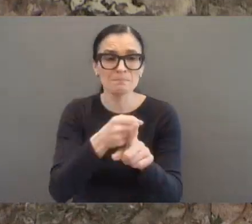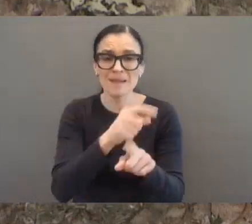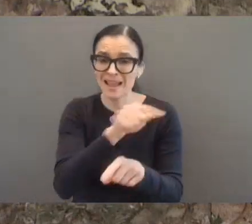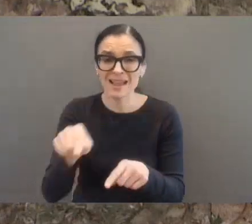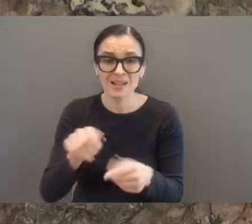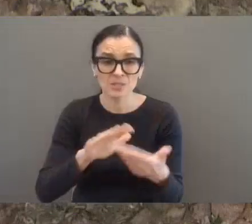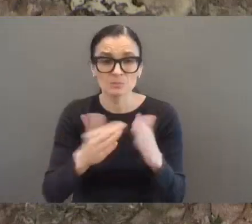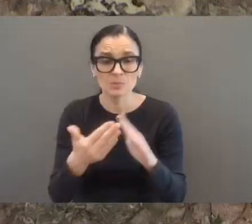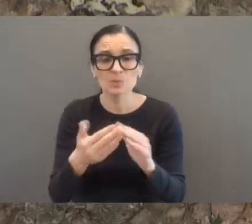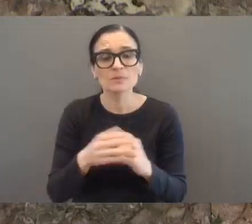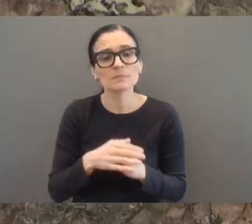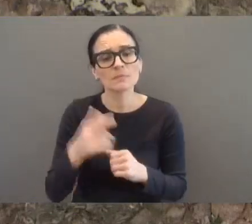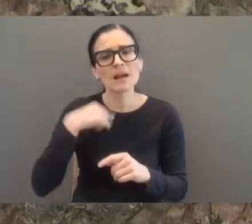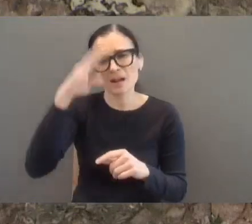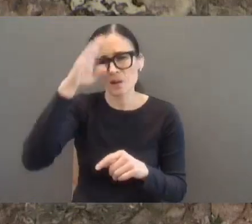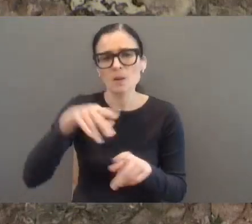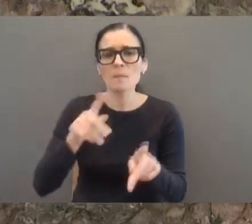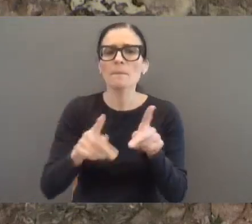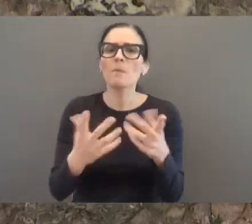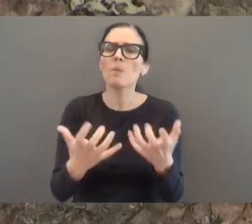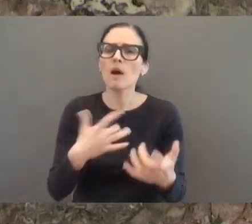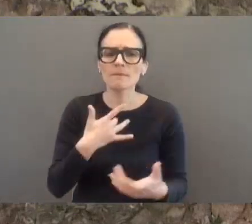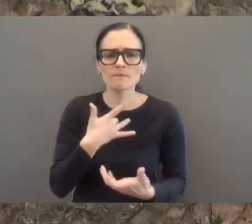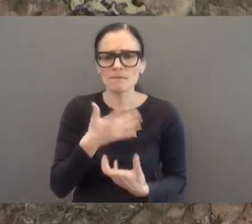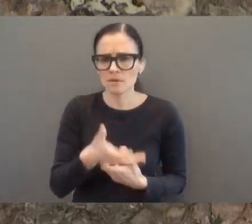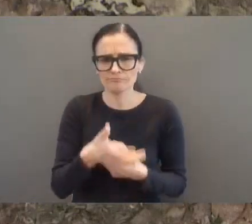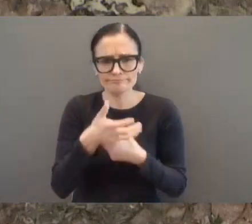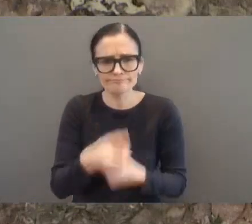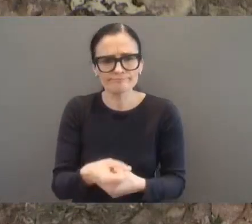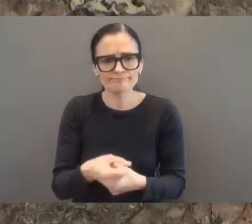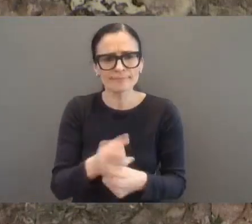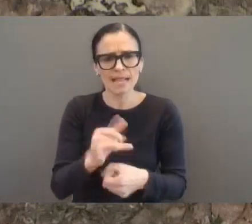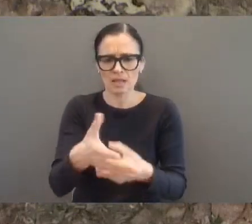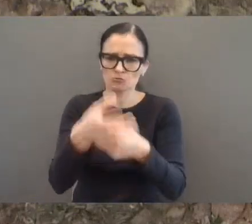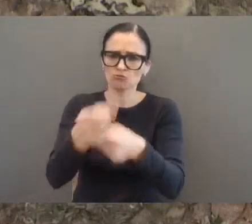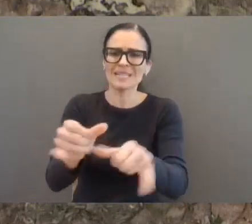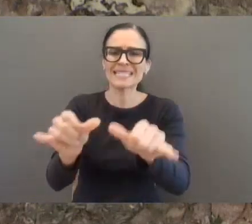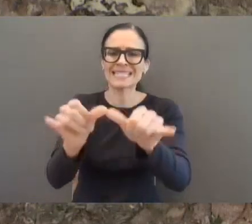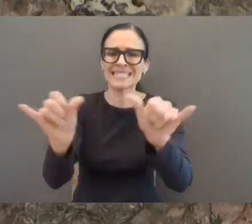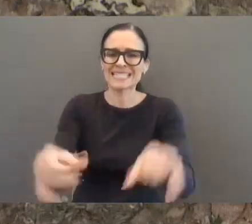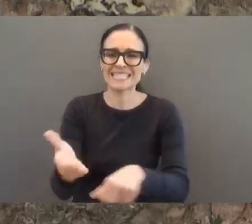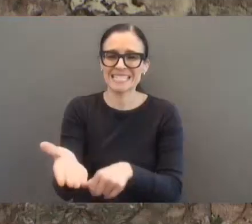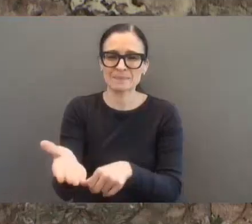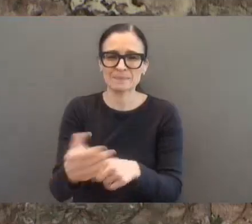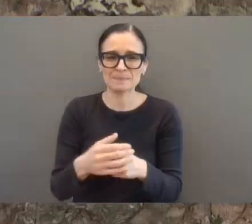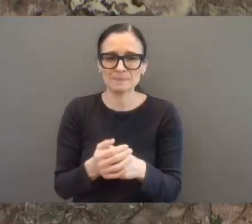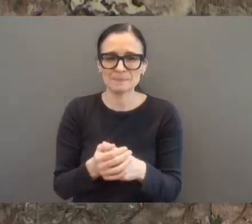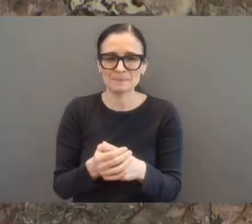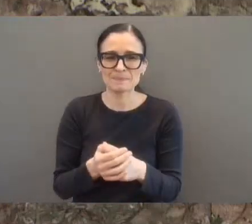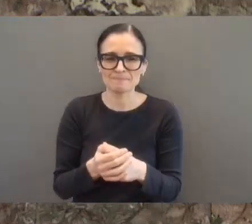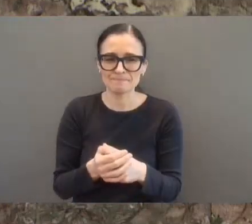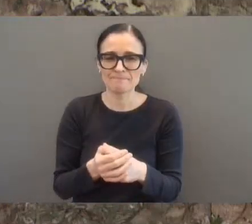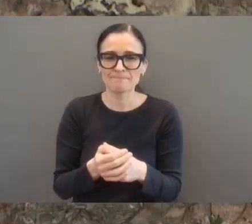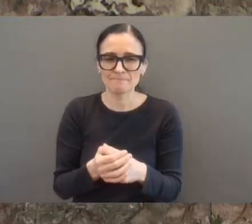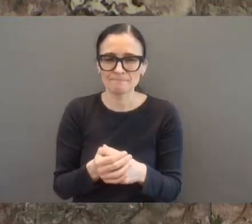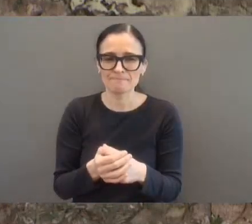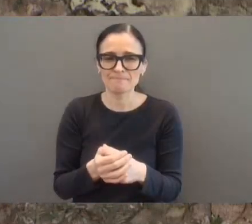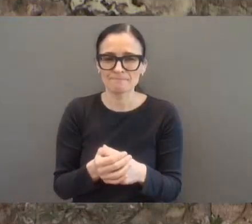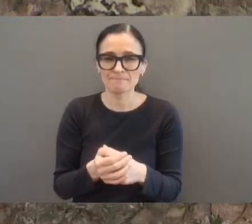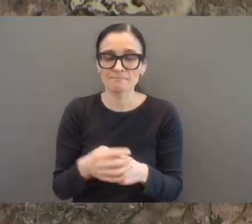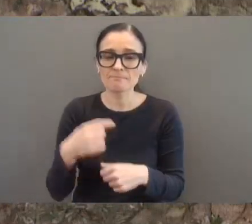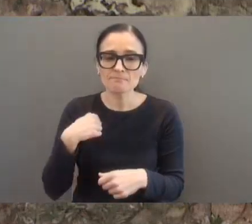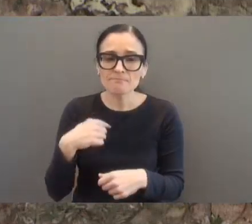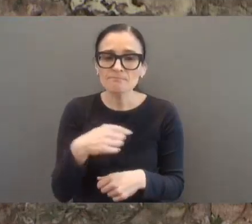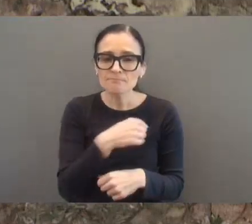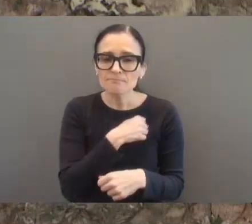the emergency services are there for them when they need it. Mr. Speaker, we are experiencing a lot of strain in the healthcare system right